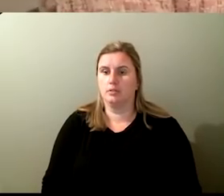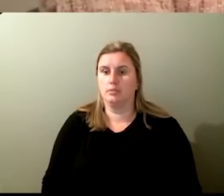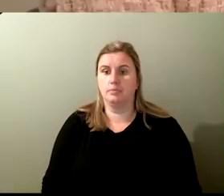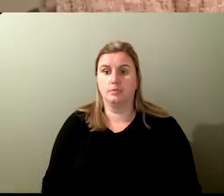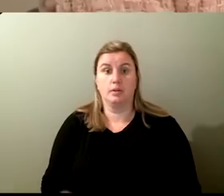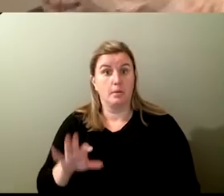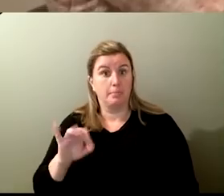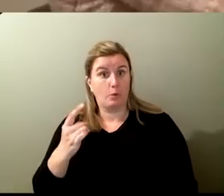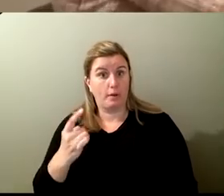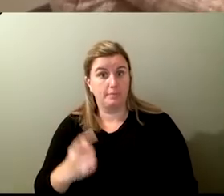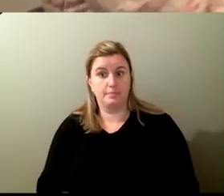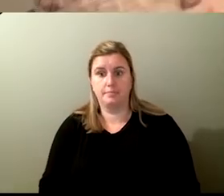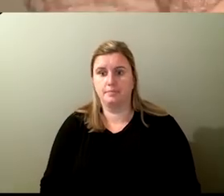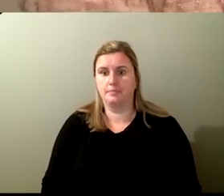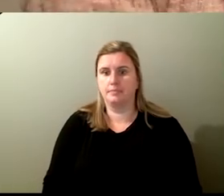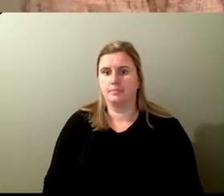Pick one.